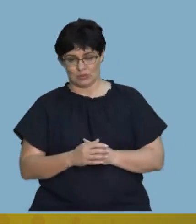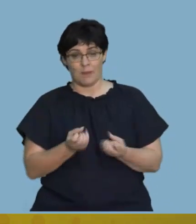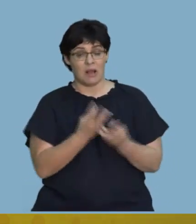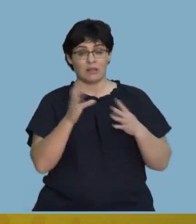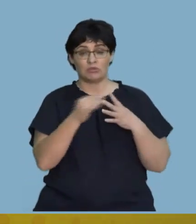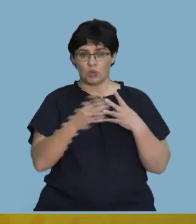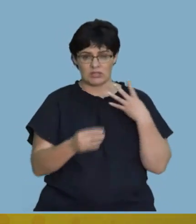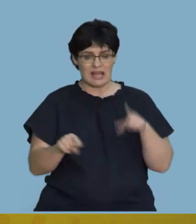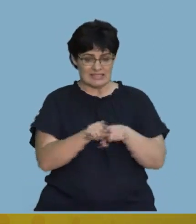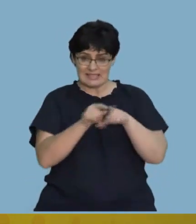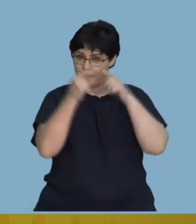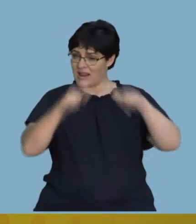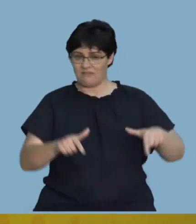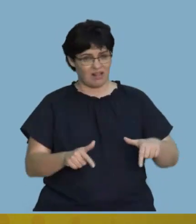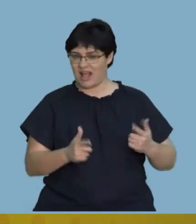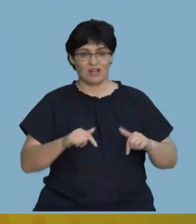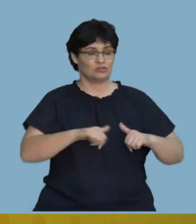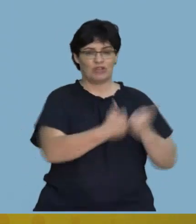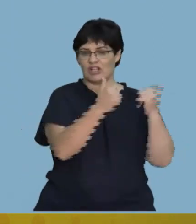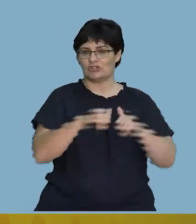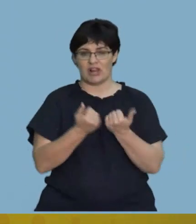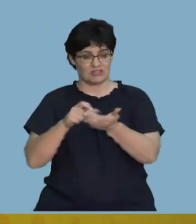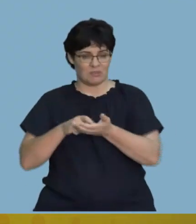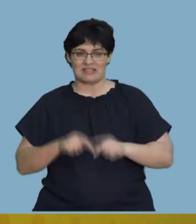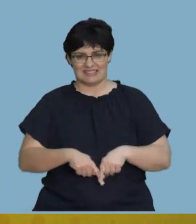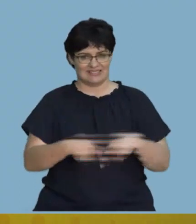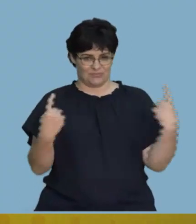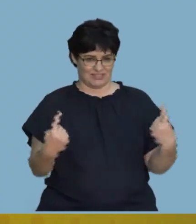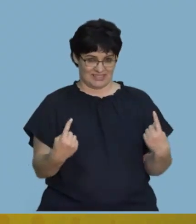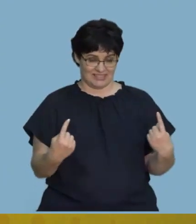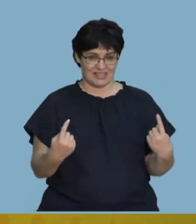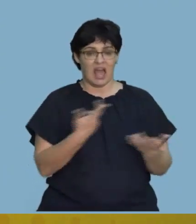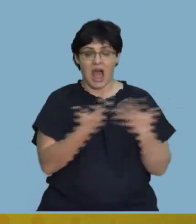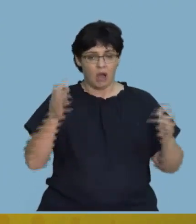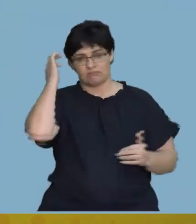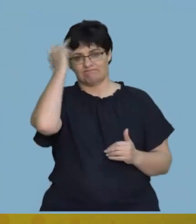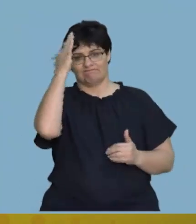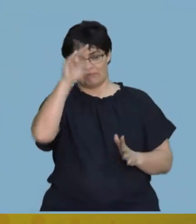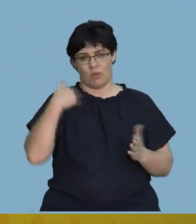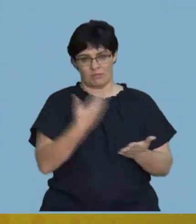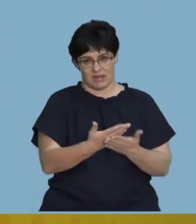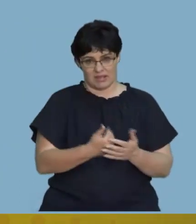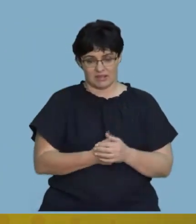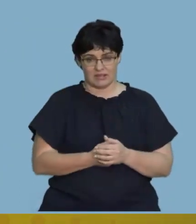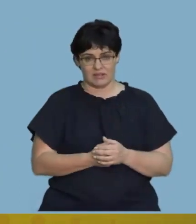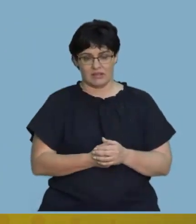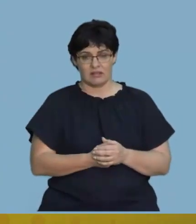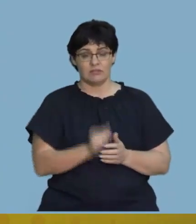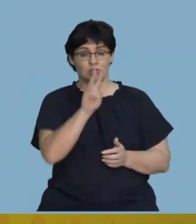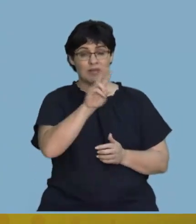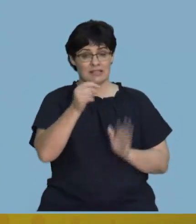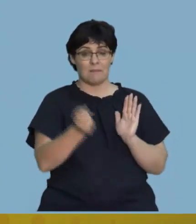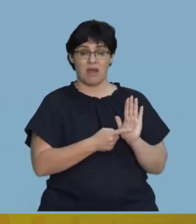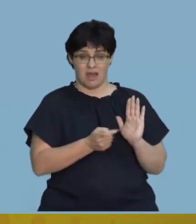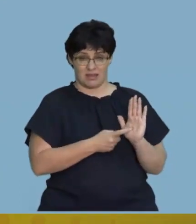of, of the same level of challenge or demand in terms of the thinking that we have to apply. So a 20